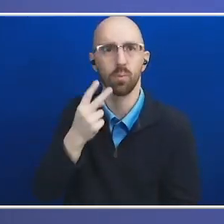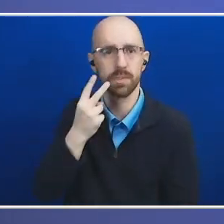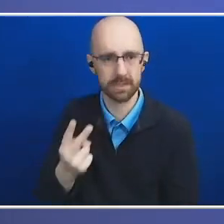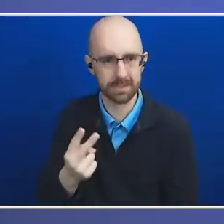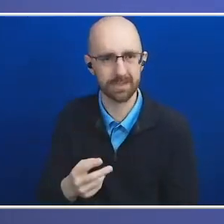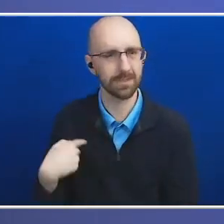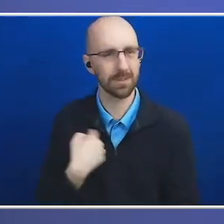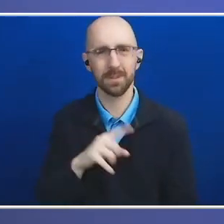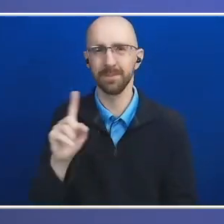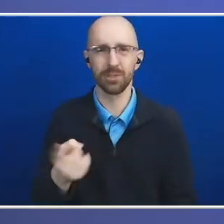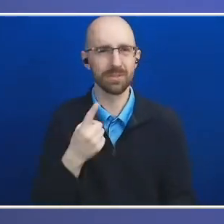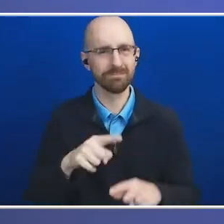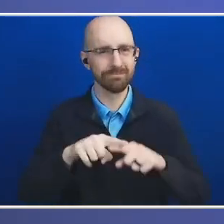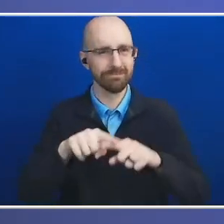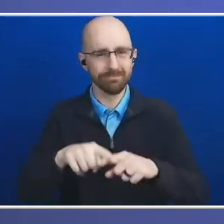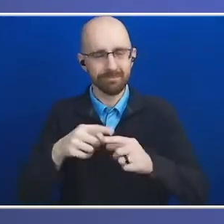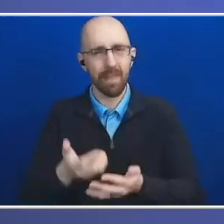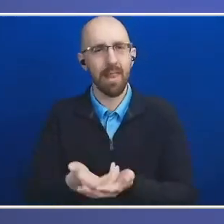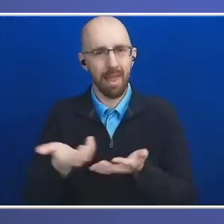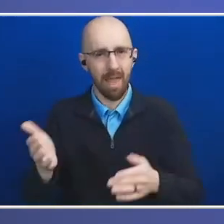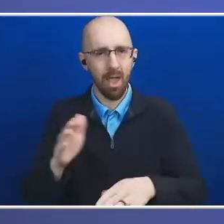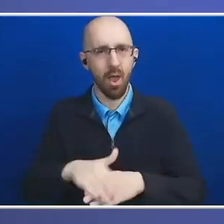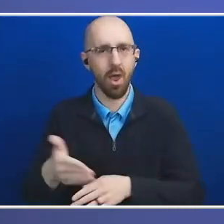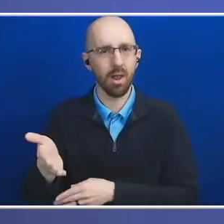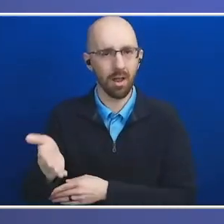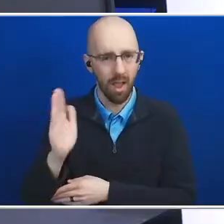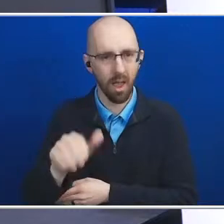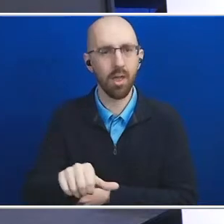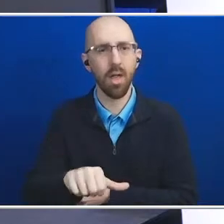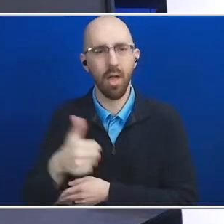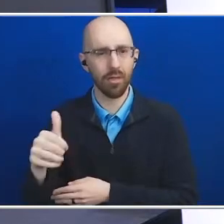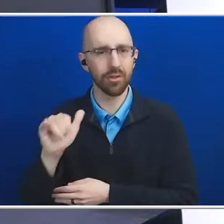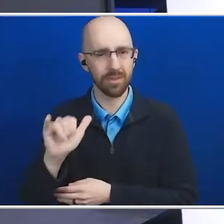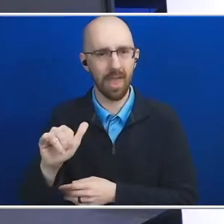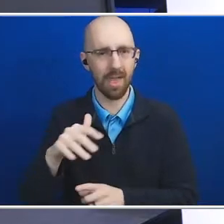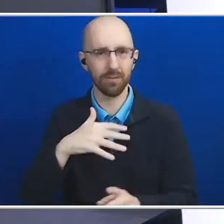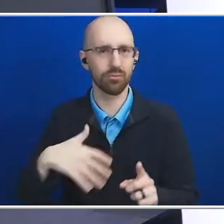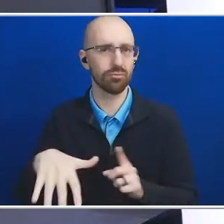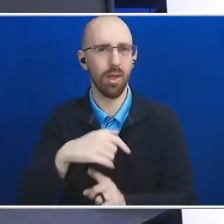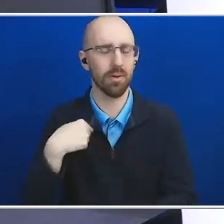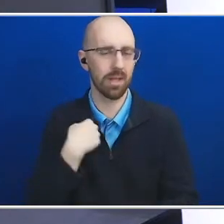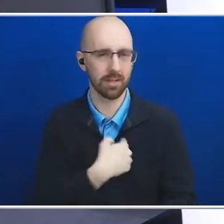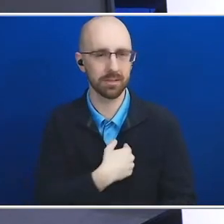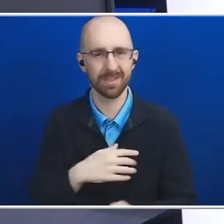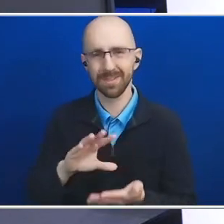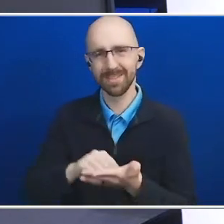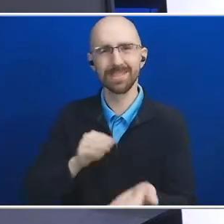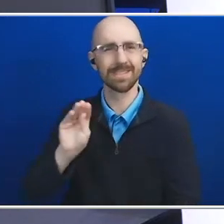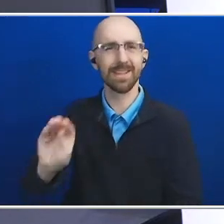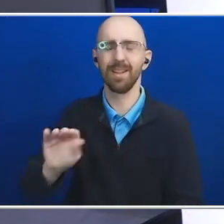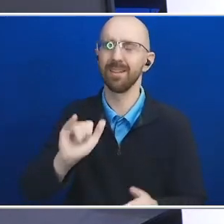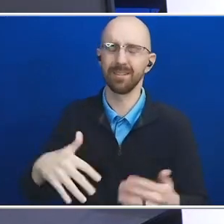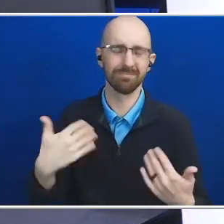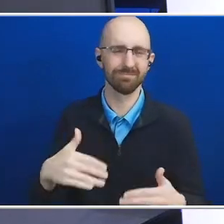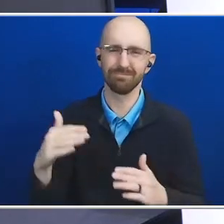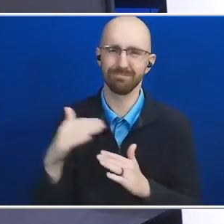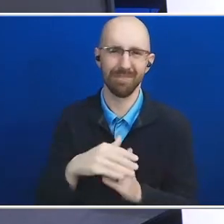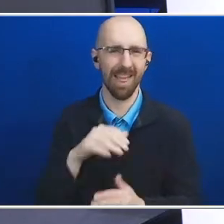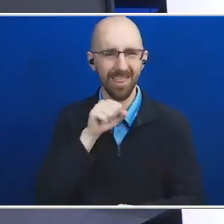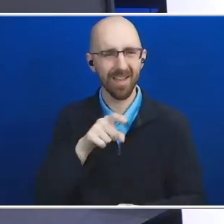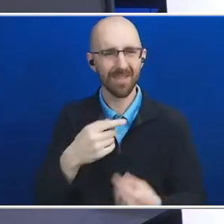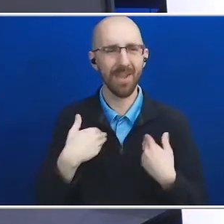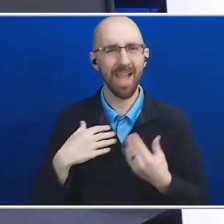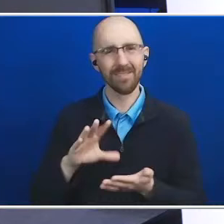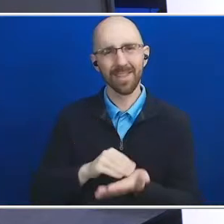relied a lot on God and others that have surrounded us through this. Sticky notes are the best. Yes. I love that you carry your sticky notes with you with